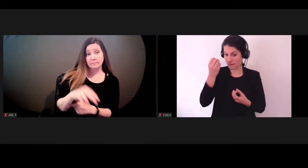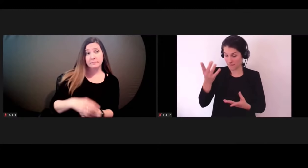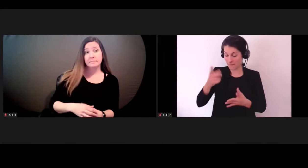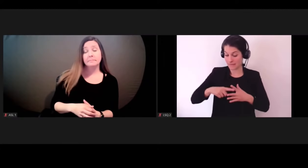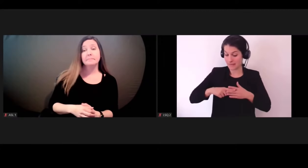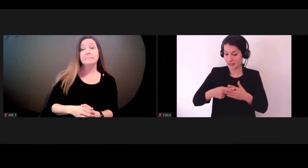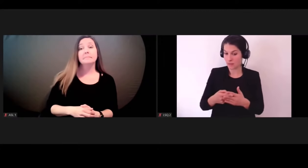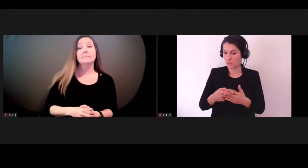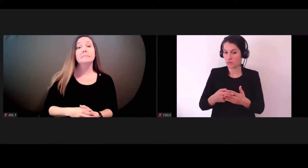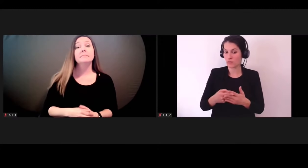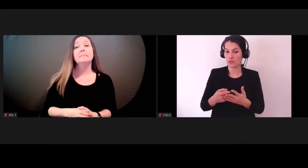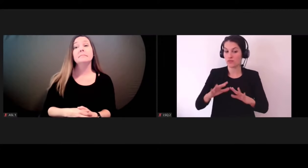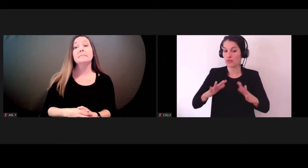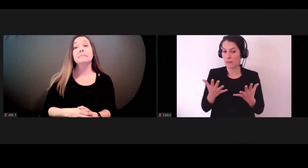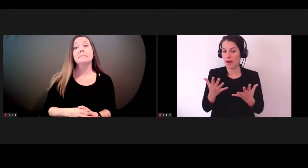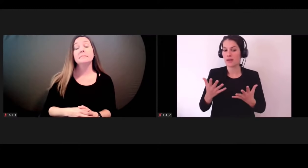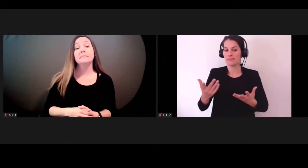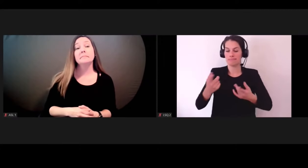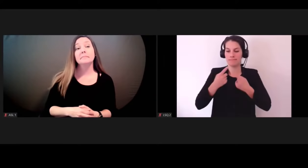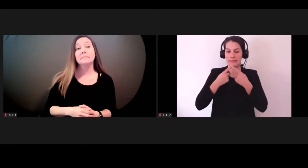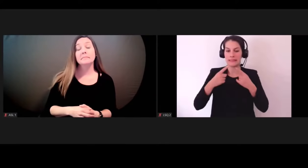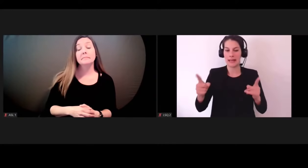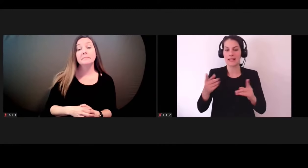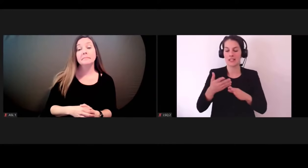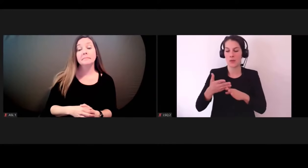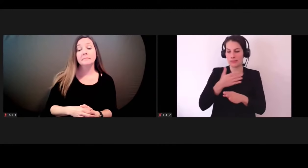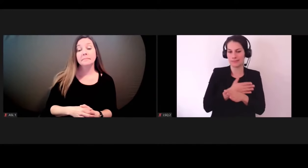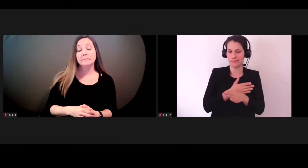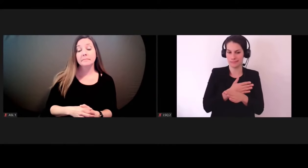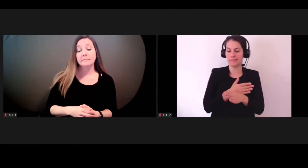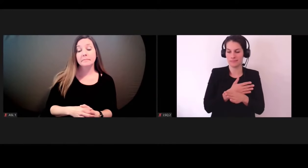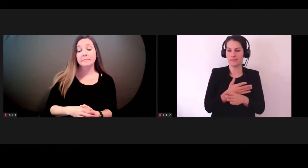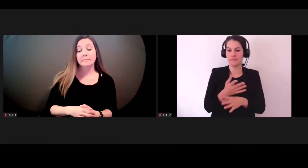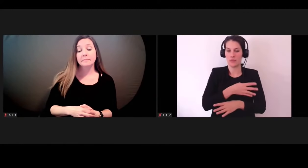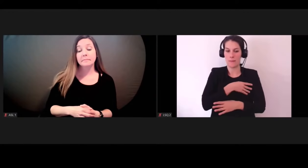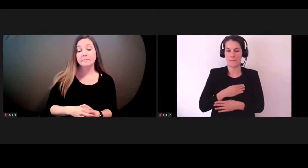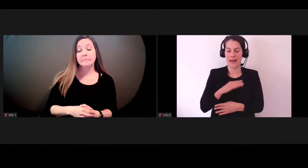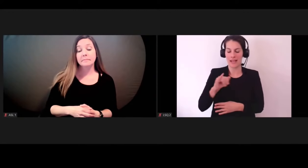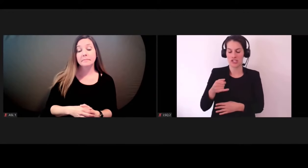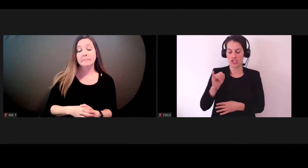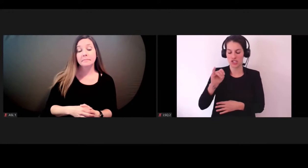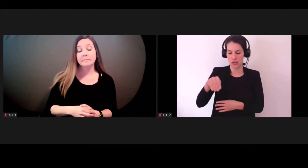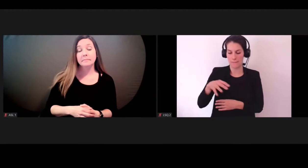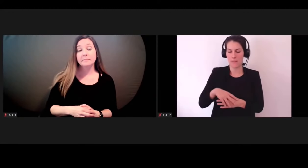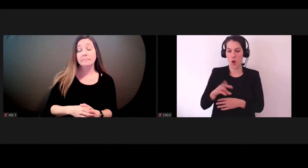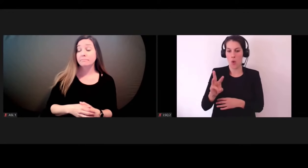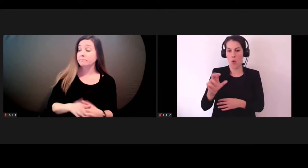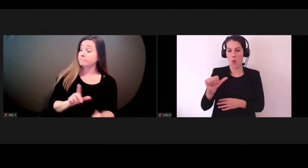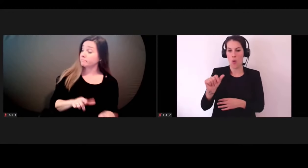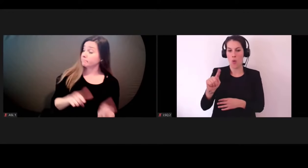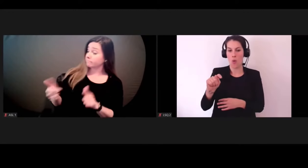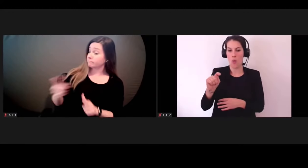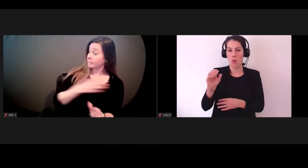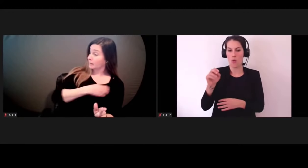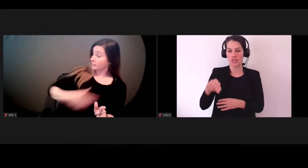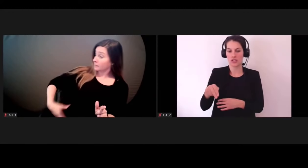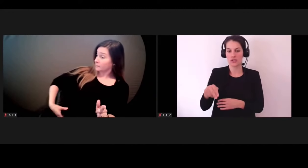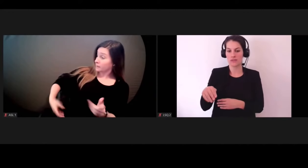une déclaration préliminaire du maire Jim Watson. Mayor Watson?